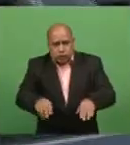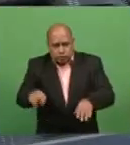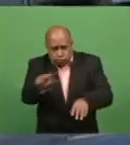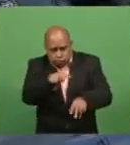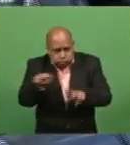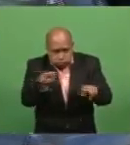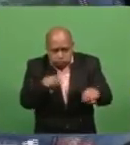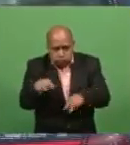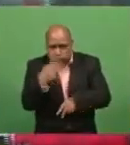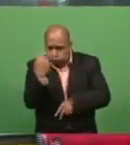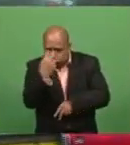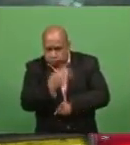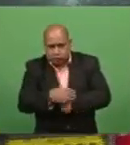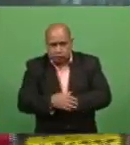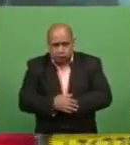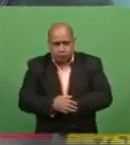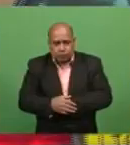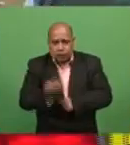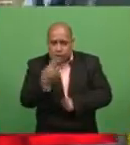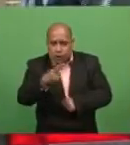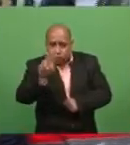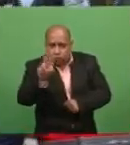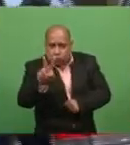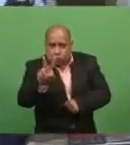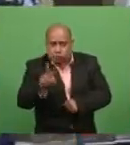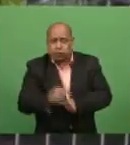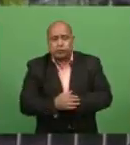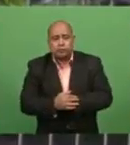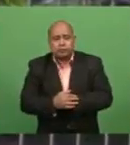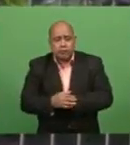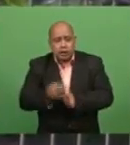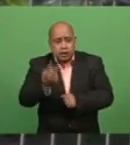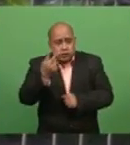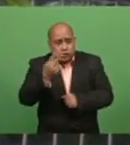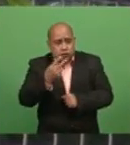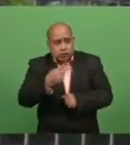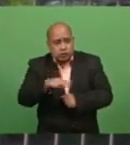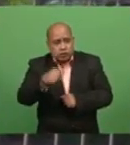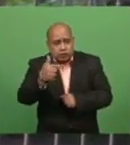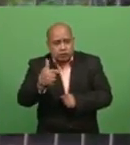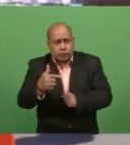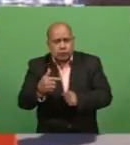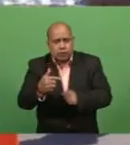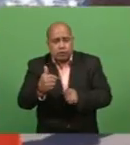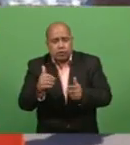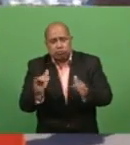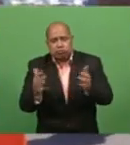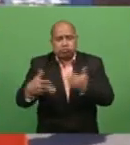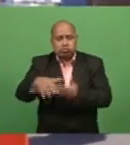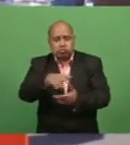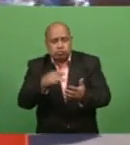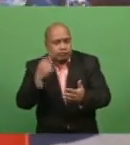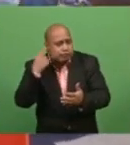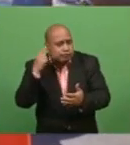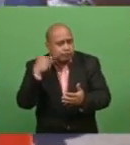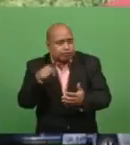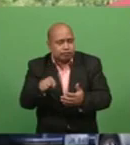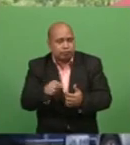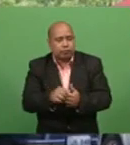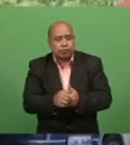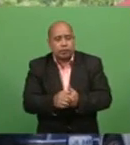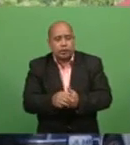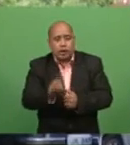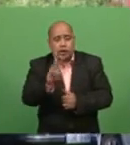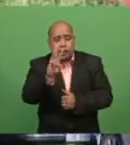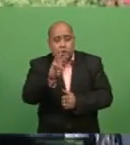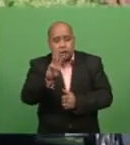were for social gathering breach and 5 for breach of curfew. Northern Division recorded 3 cases of curfew breach.